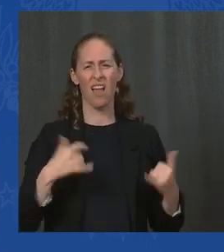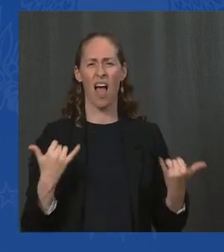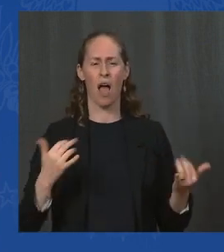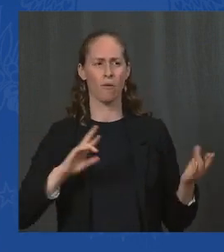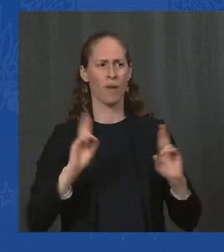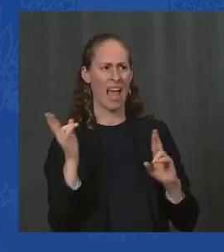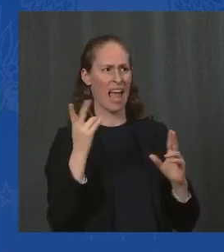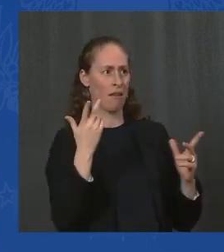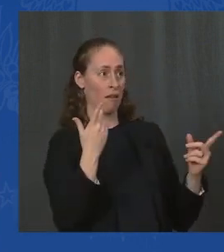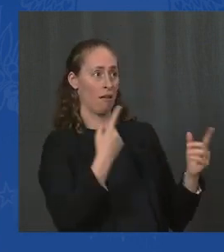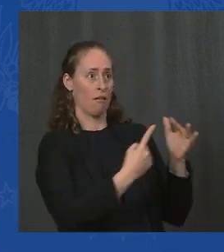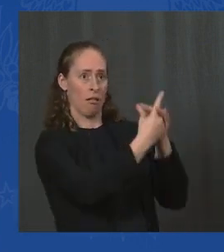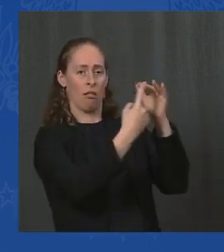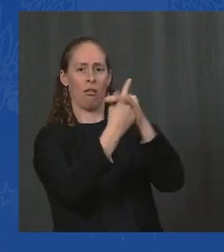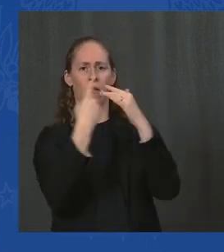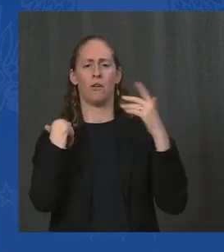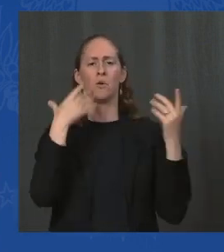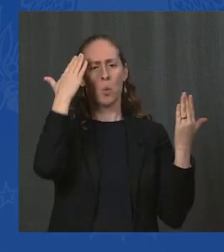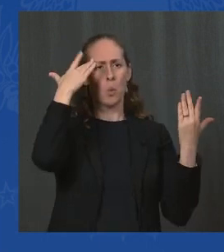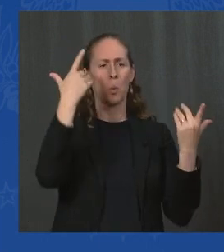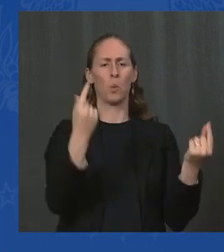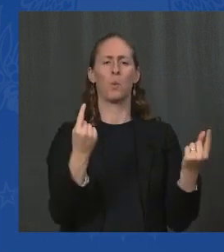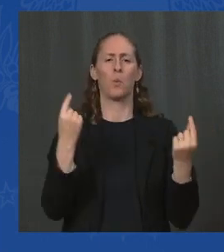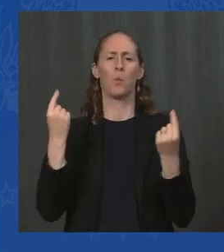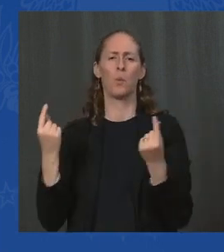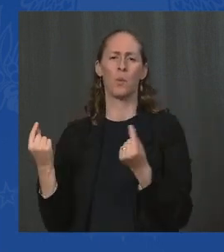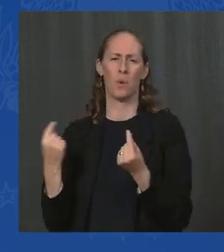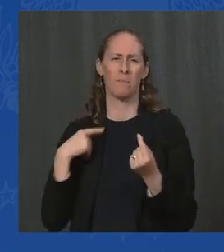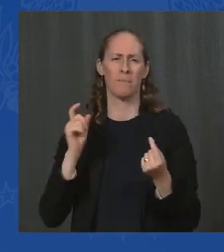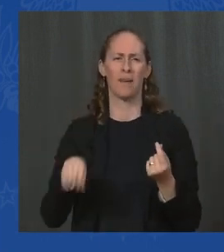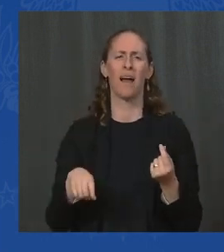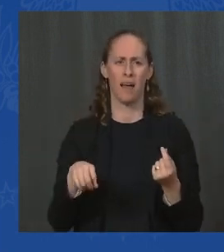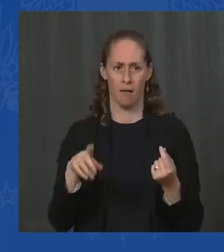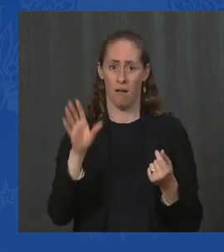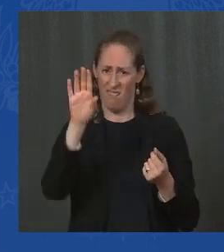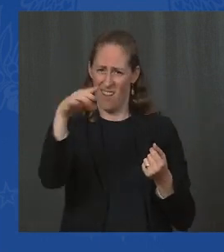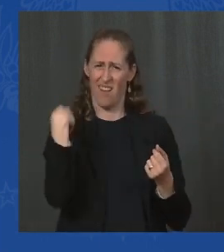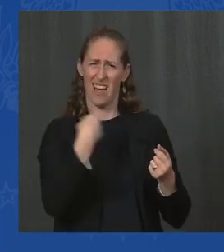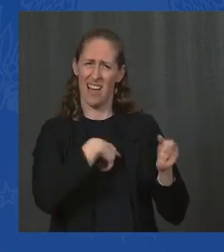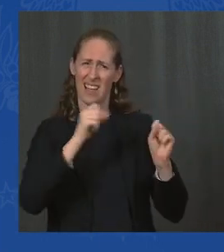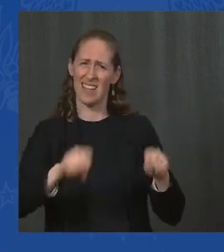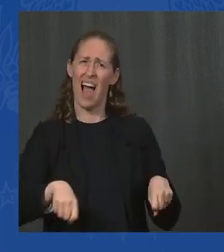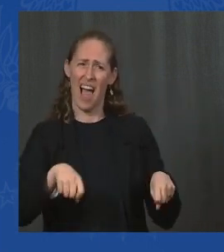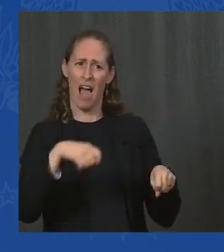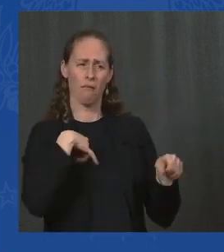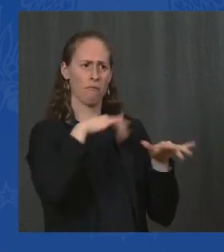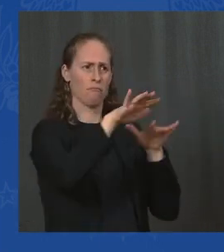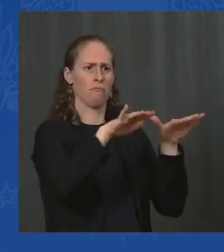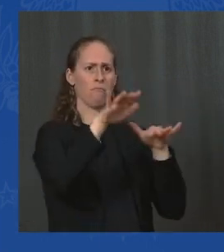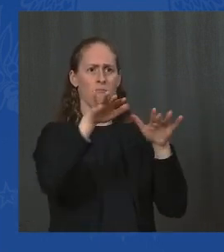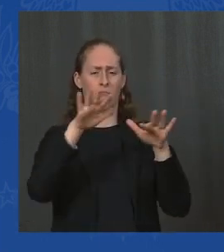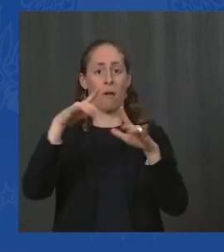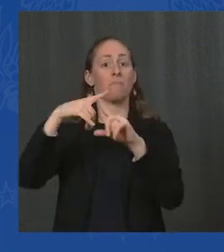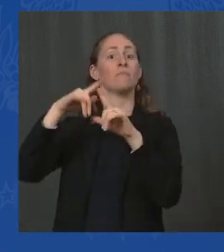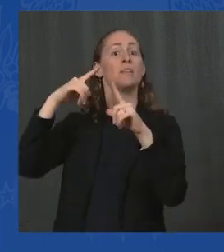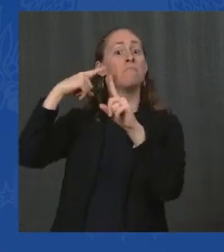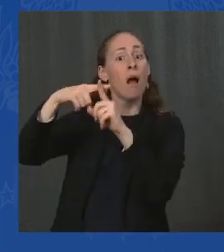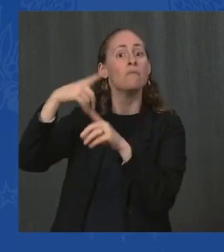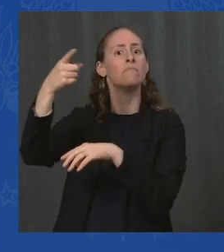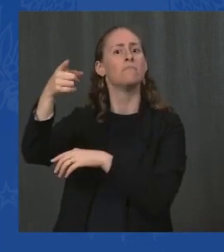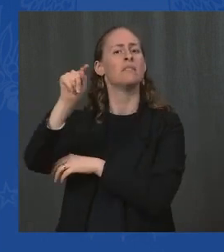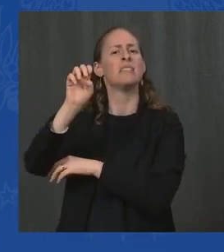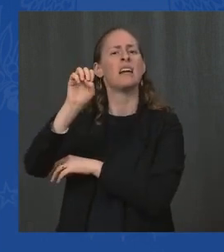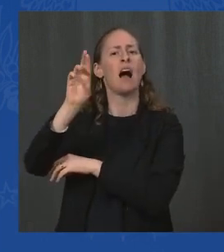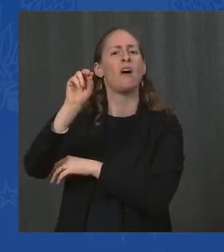And we can do both. Fight terrorism and take on new threats that are here now and will continue to be here in the